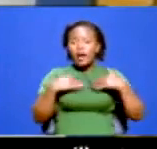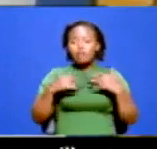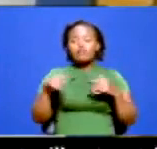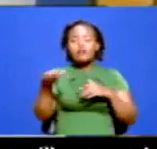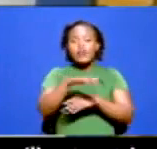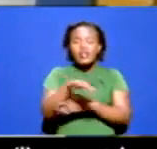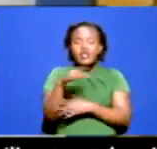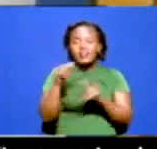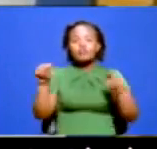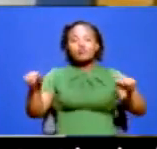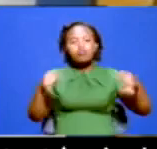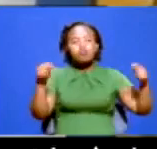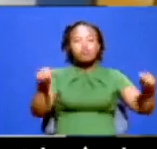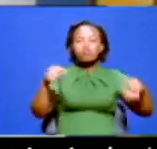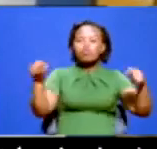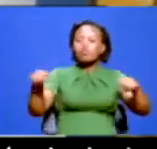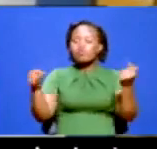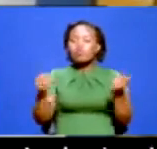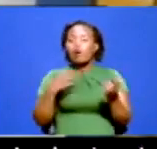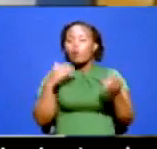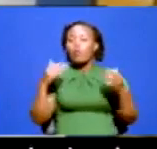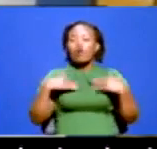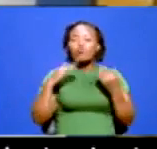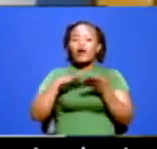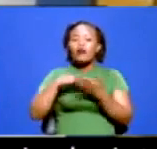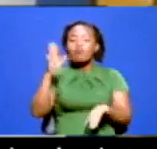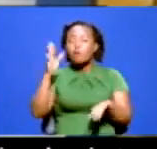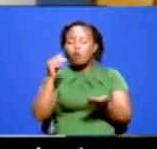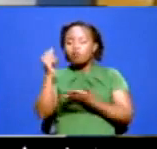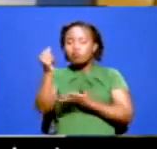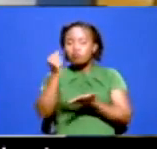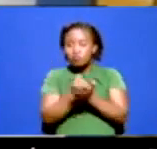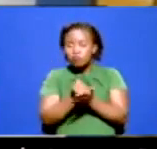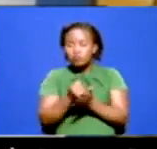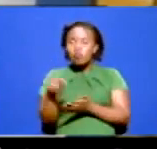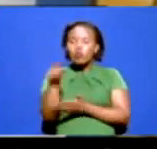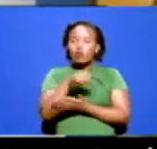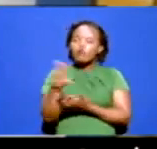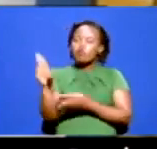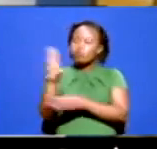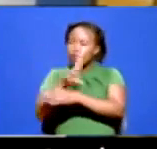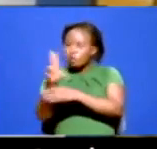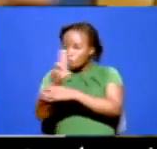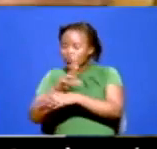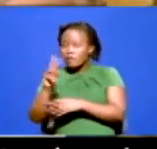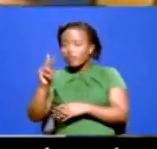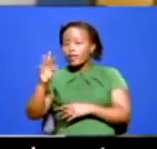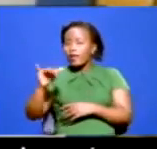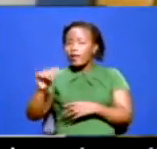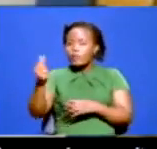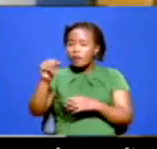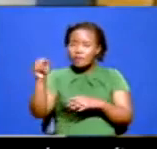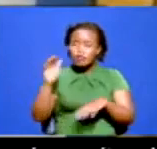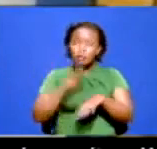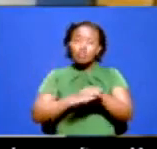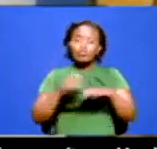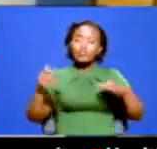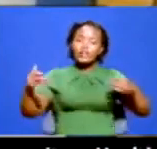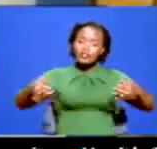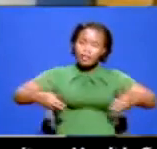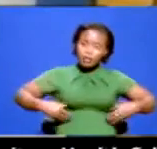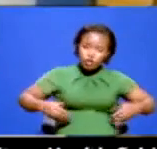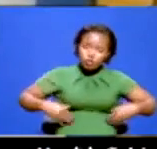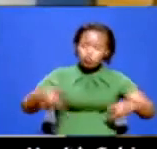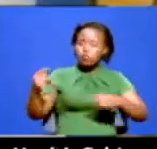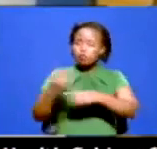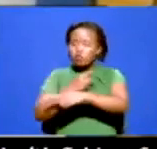soldiers, we would go to the National Youth Service to be able to get the youth to be able to undertake training for